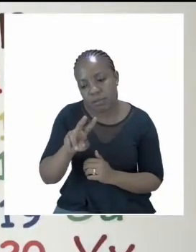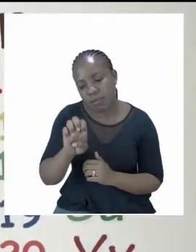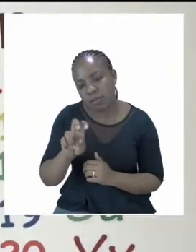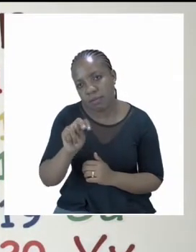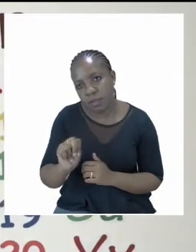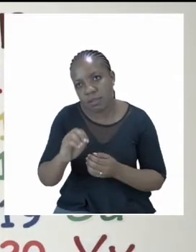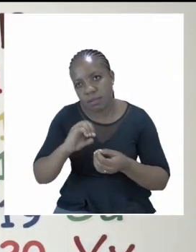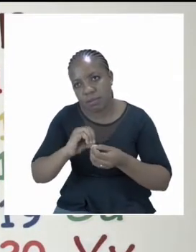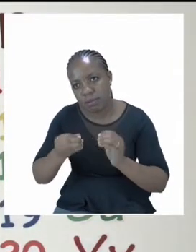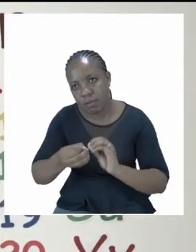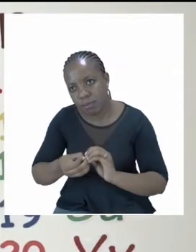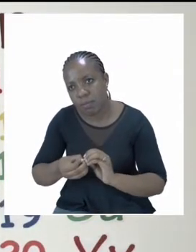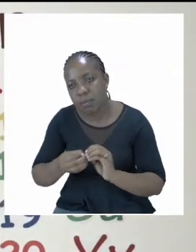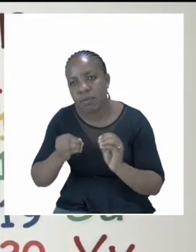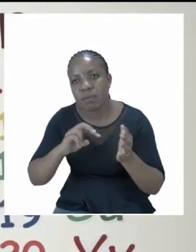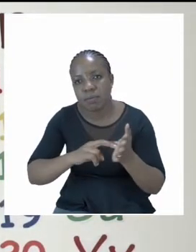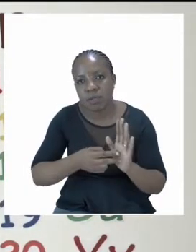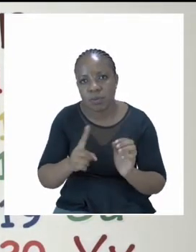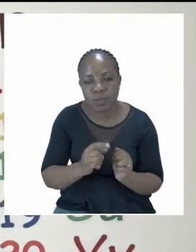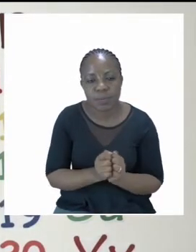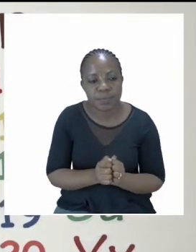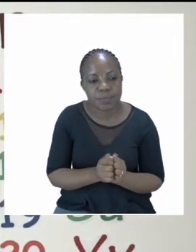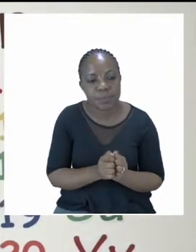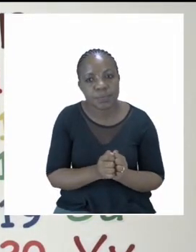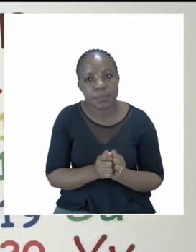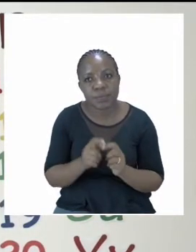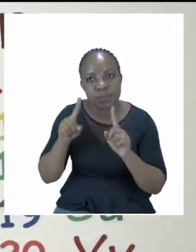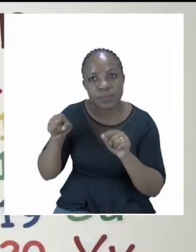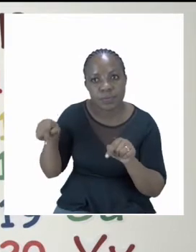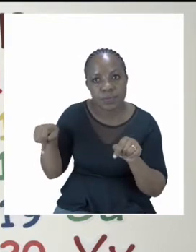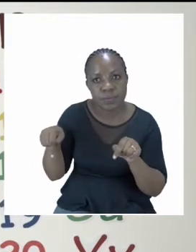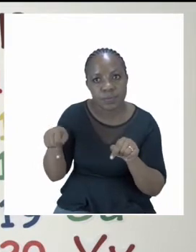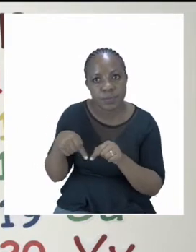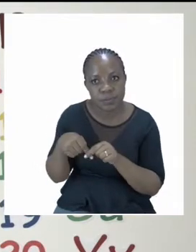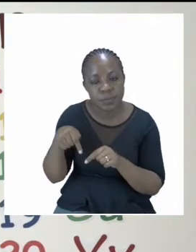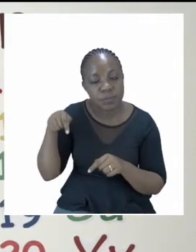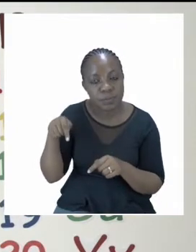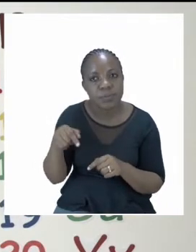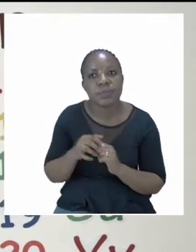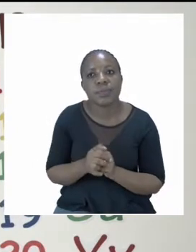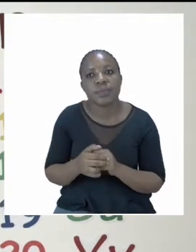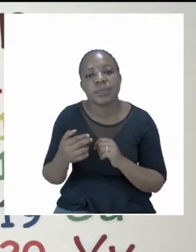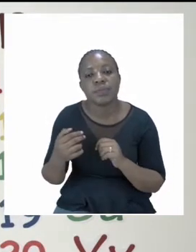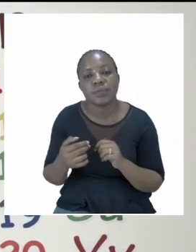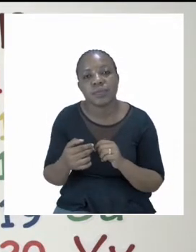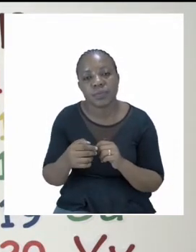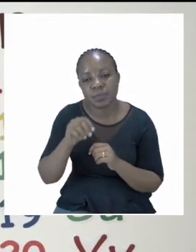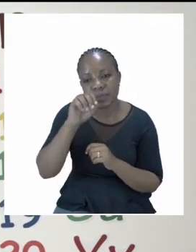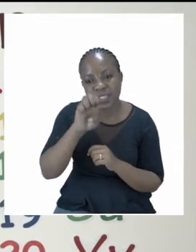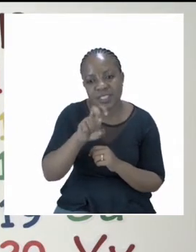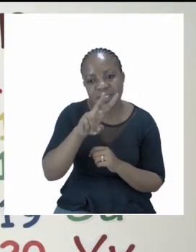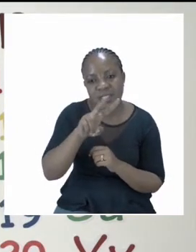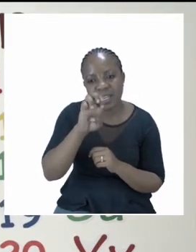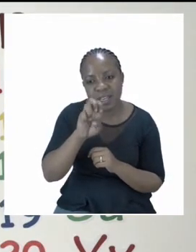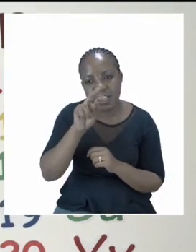the board, I have my even numbers. And remember, grade ones, even numbers are numbers